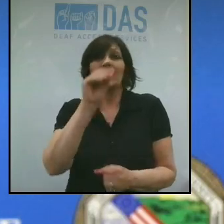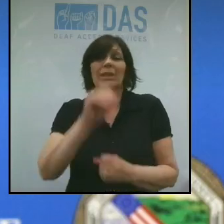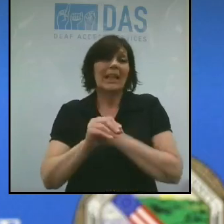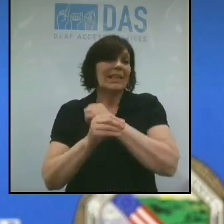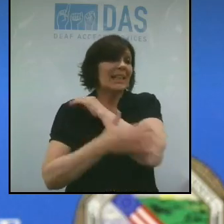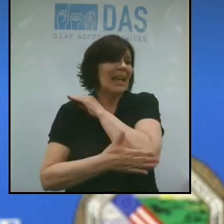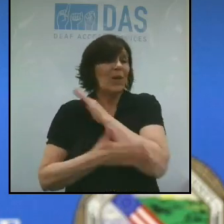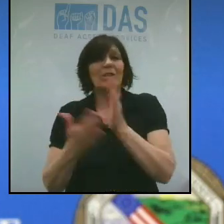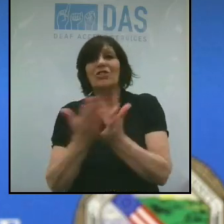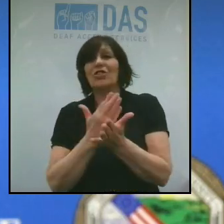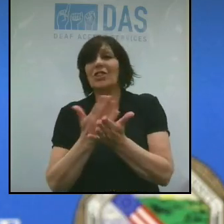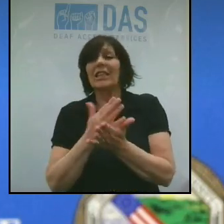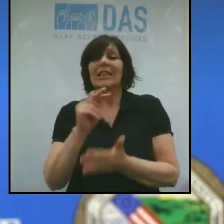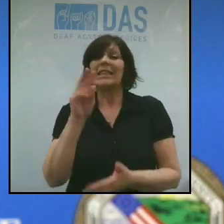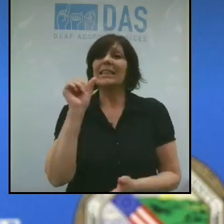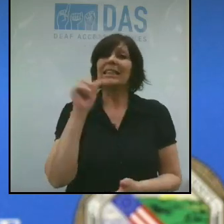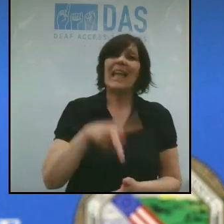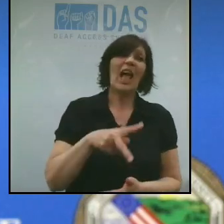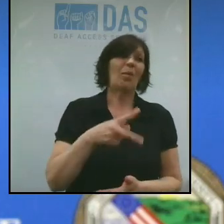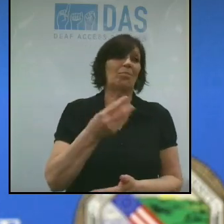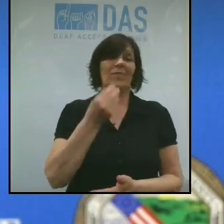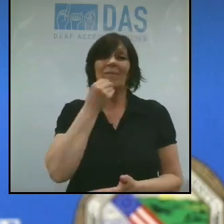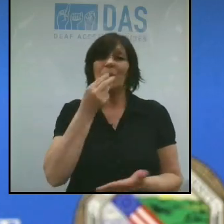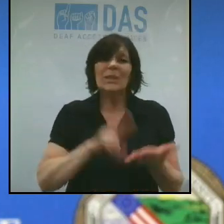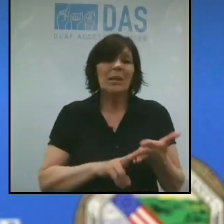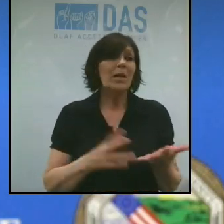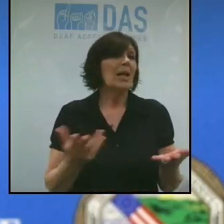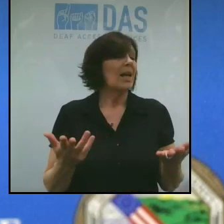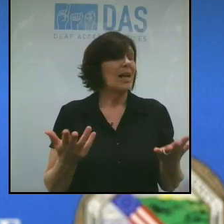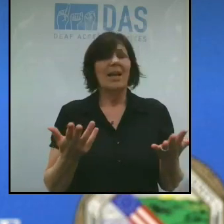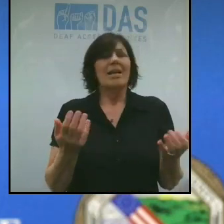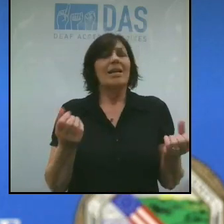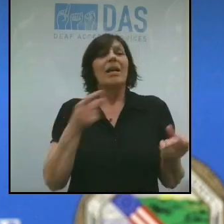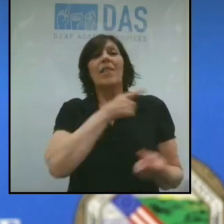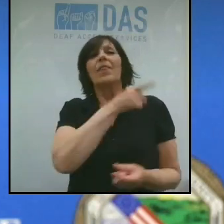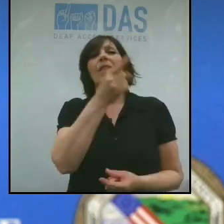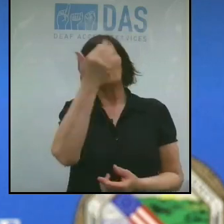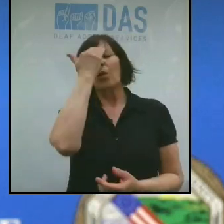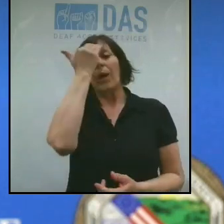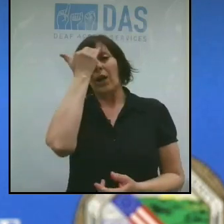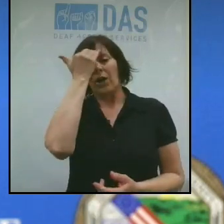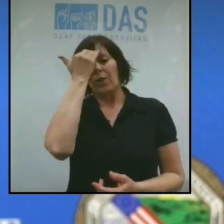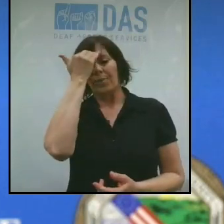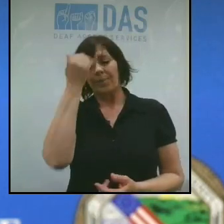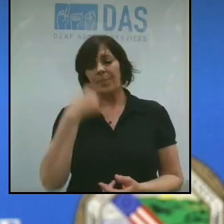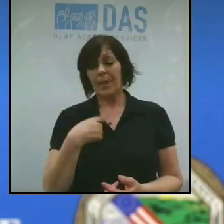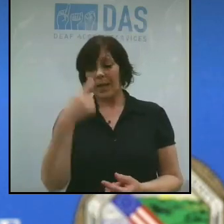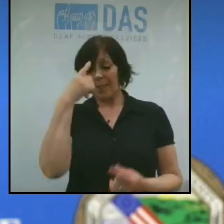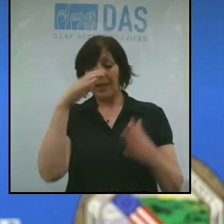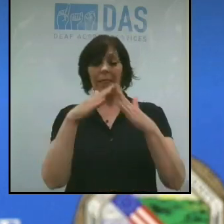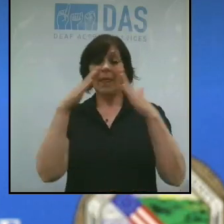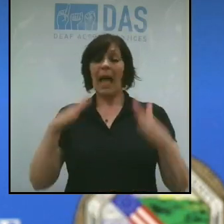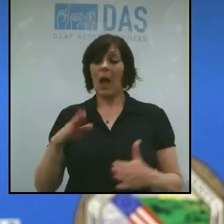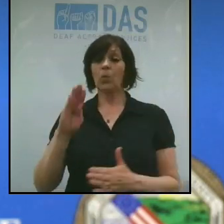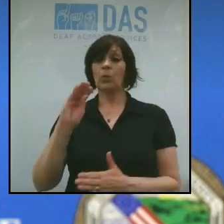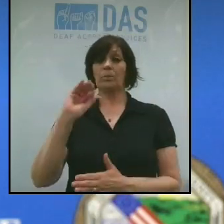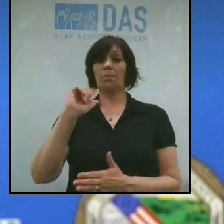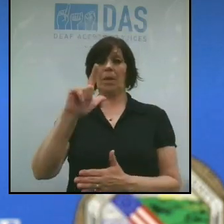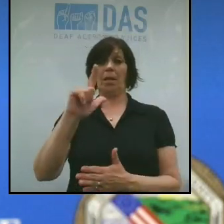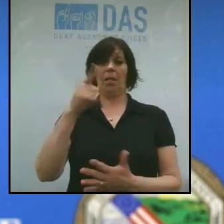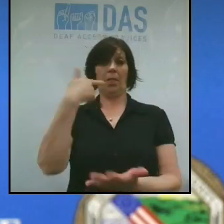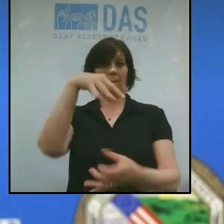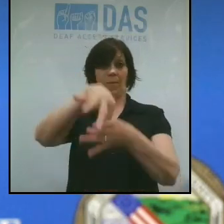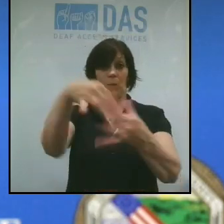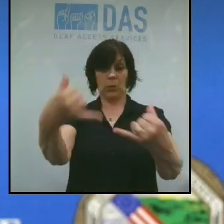supplemental nutrition assistance program, that's the food stamps program. So they're very aware of it. I think the House's bill that is being voted on